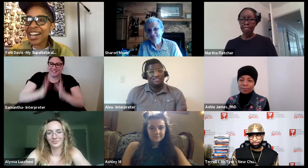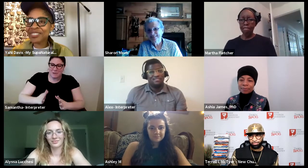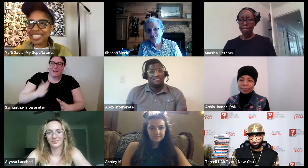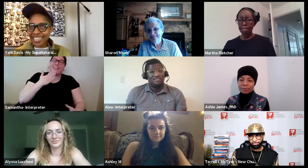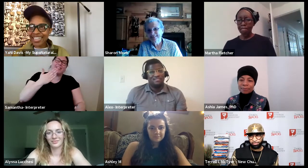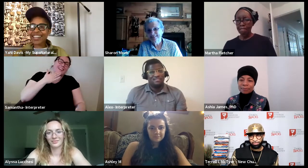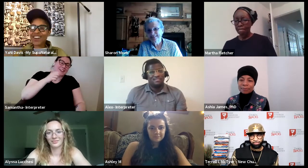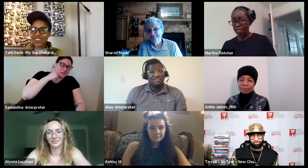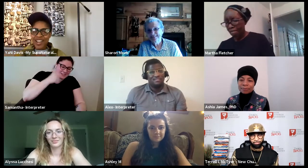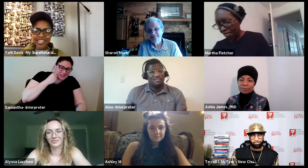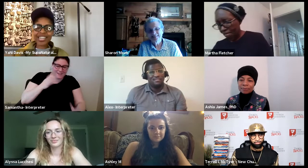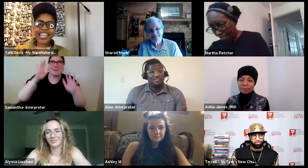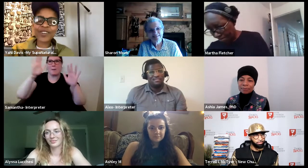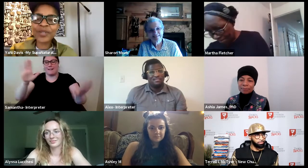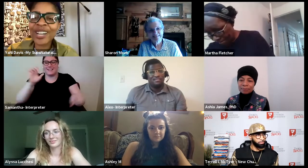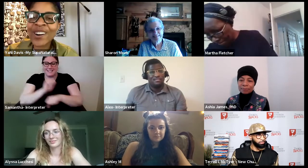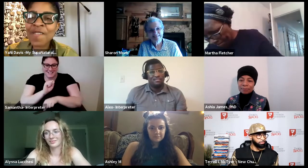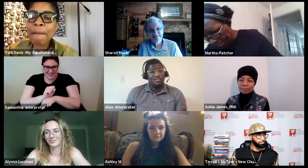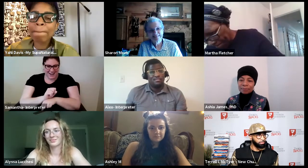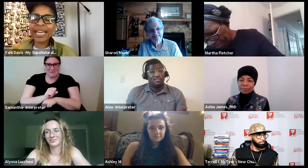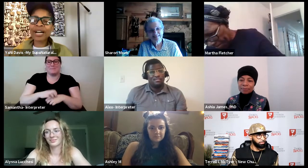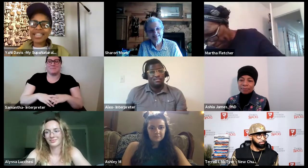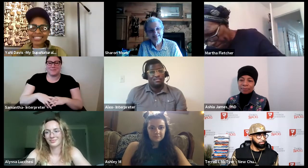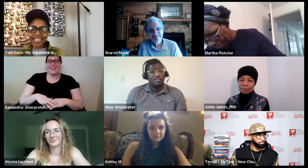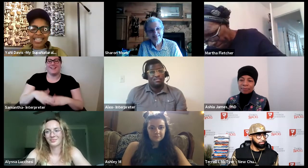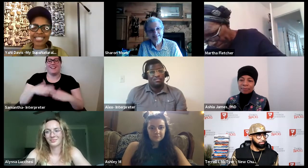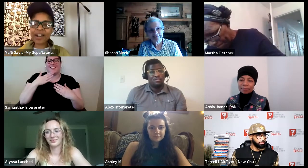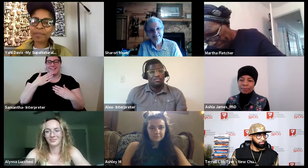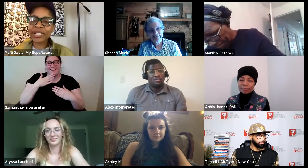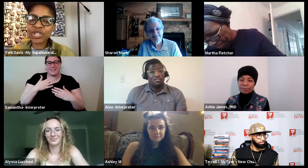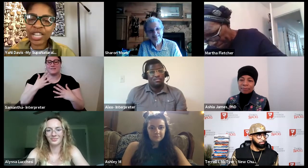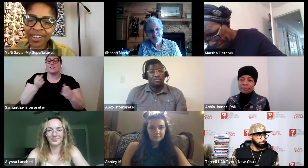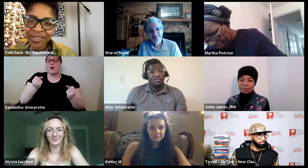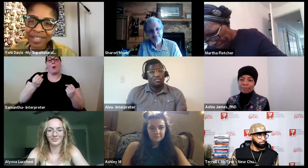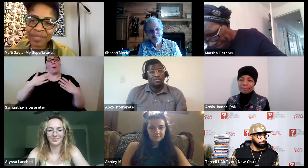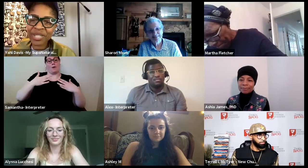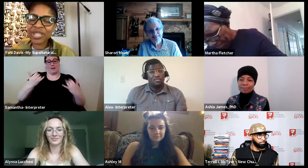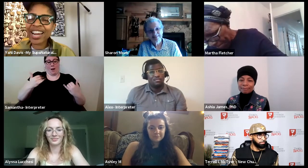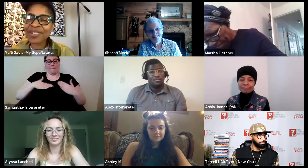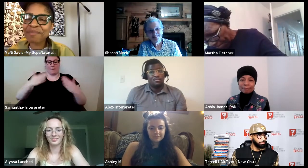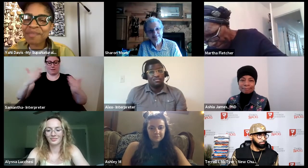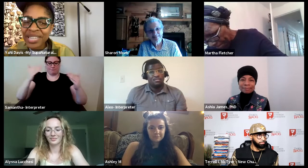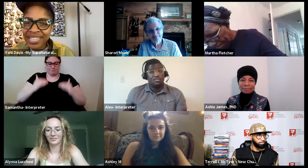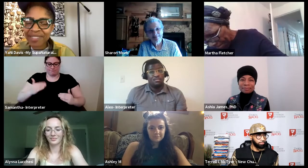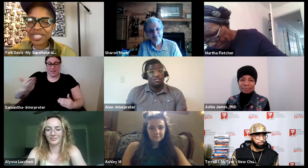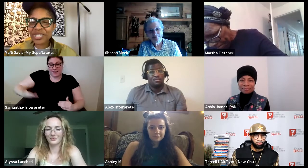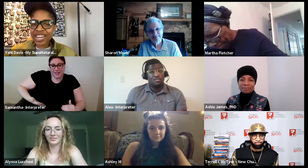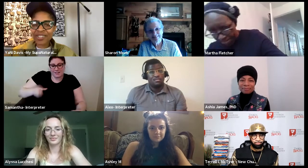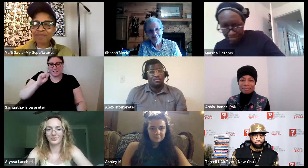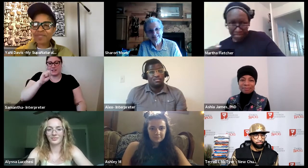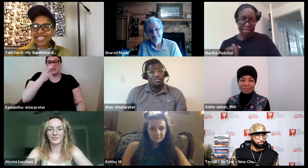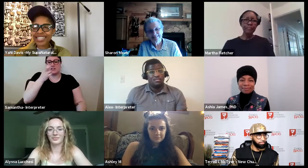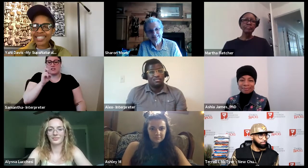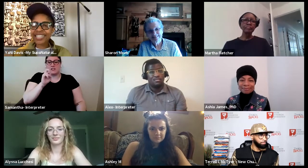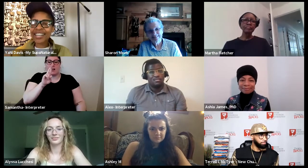amazing job today. All right, here we go. And my next guest up is Sharon, Miss Sharon Meek.